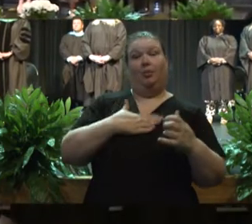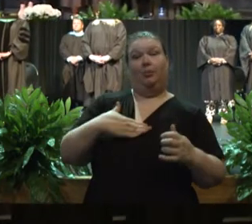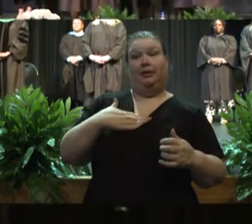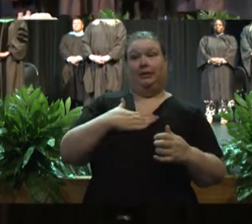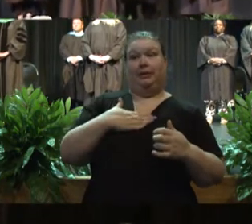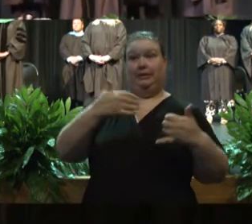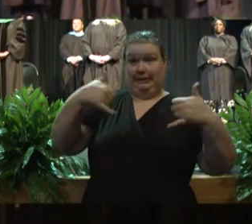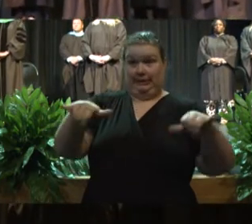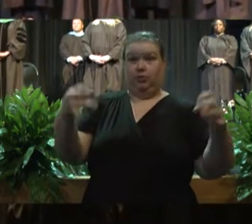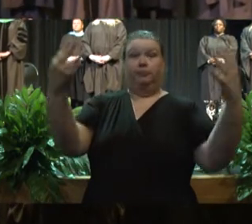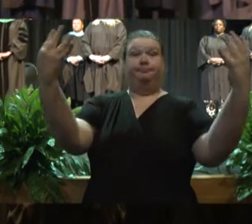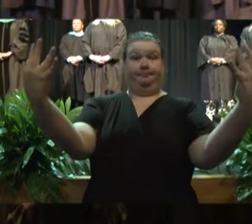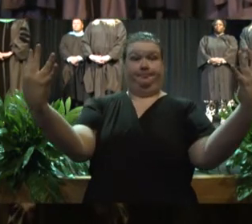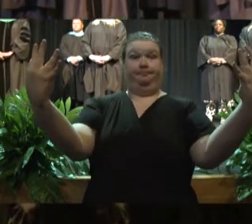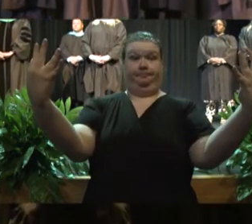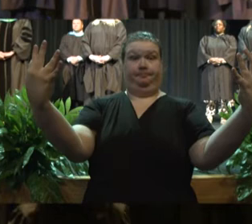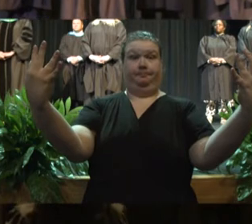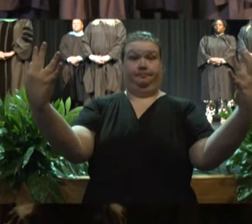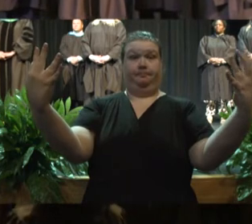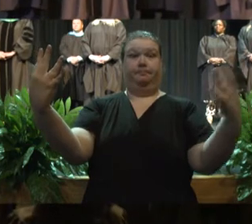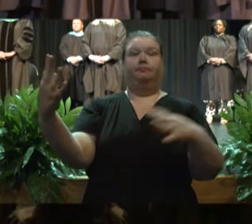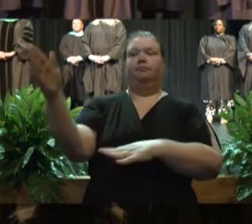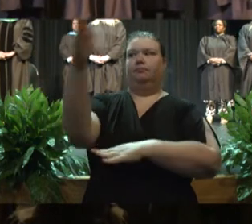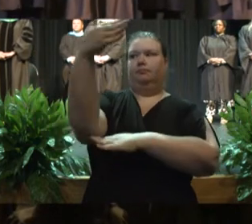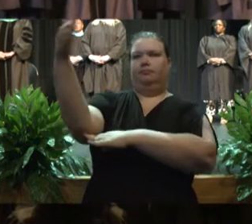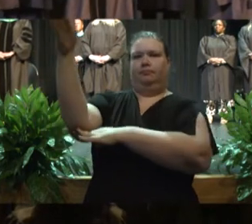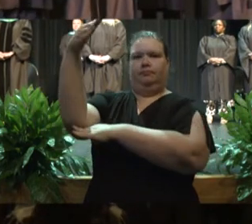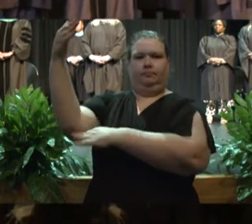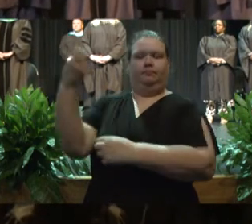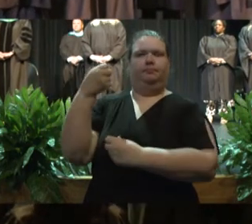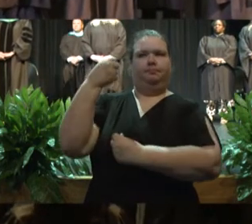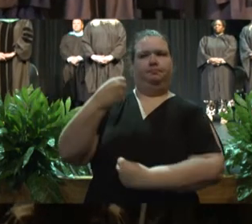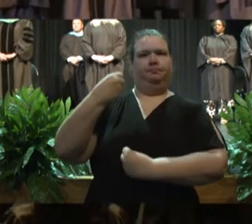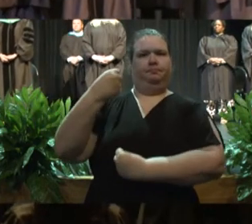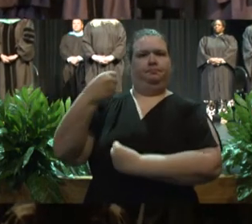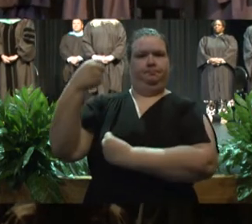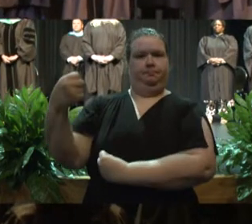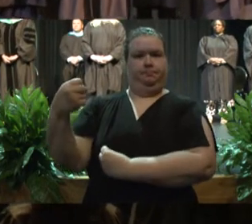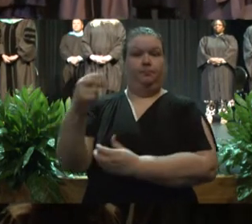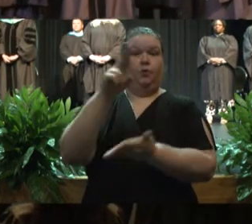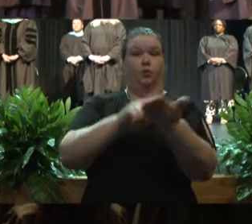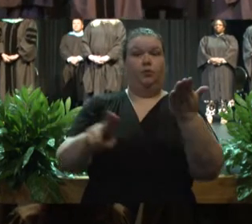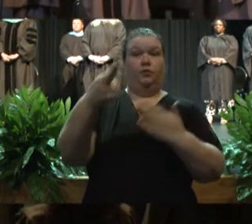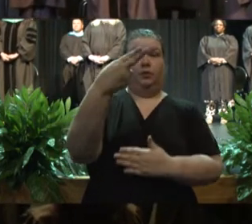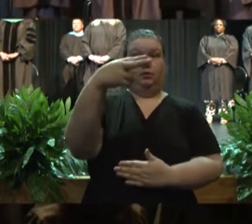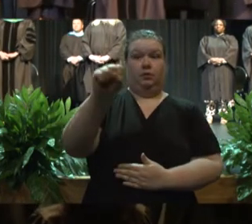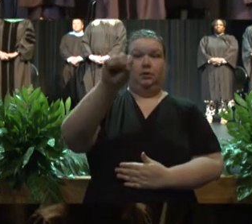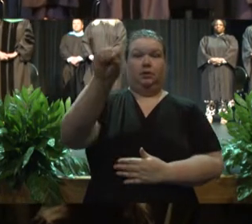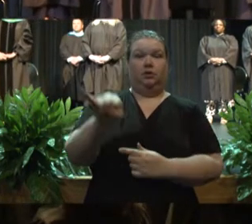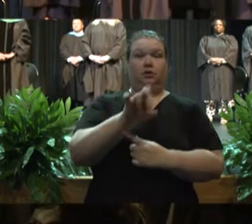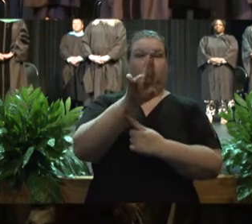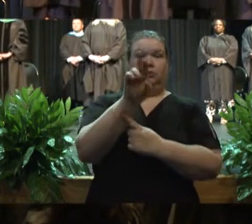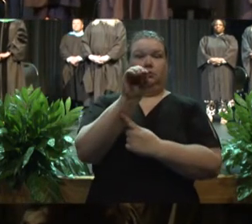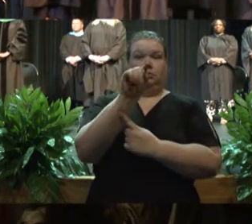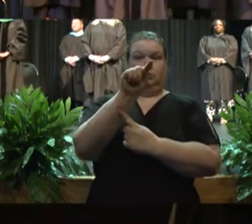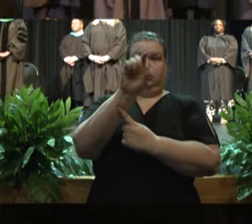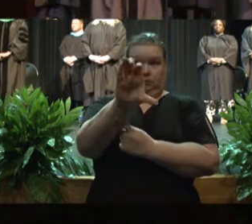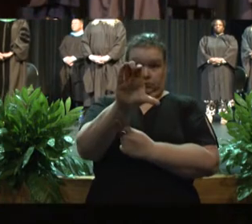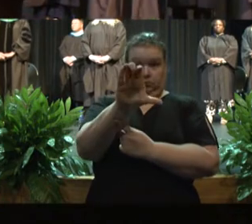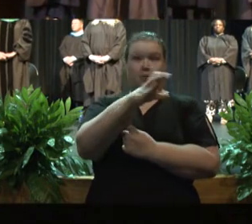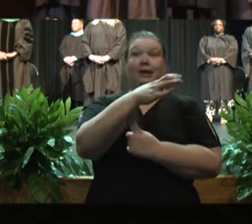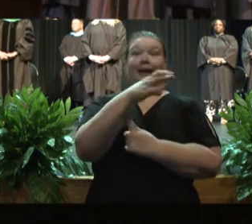time, would everyone please continue to stand for the presentation of the colors by the University High School,